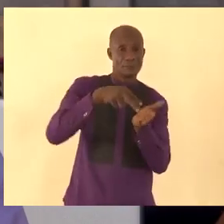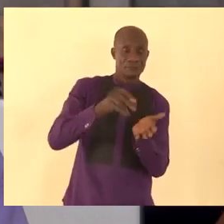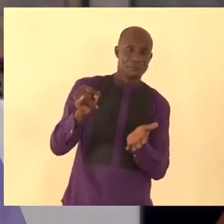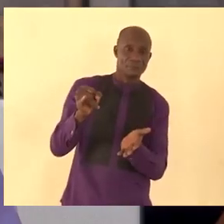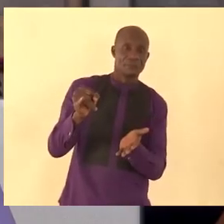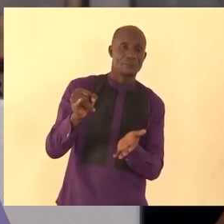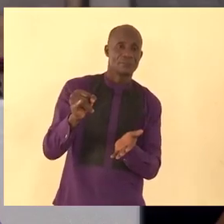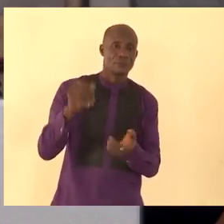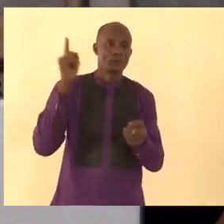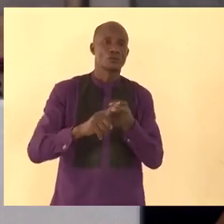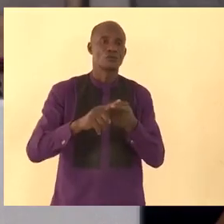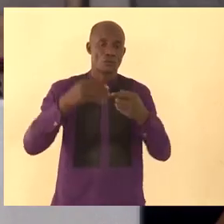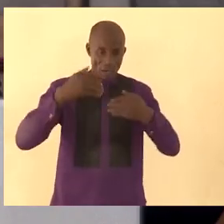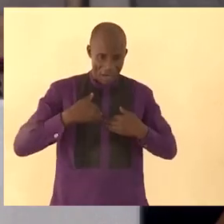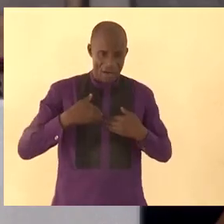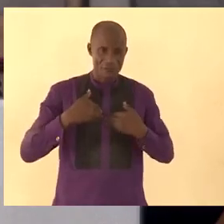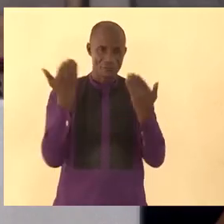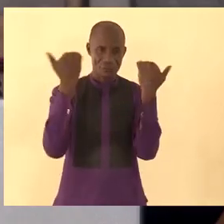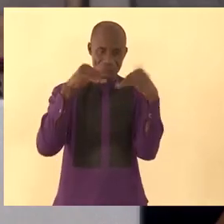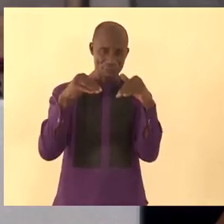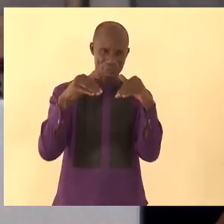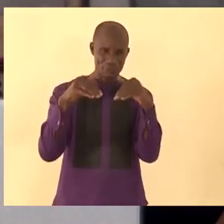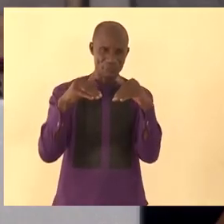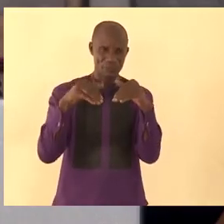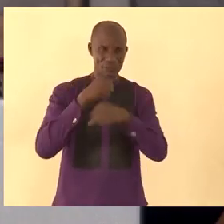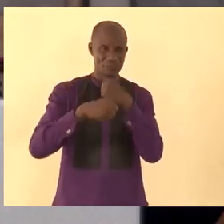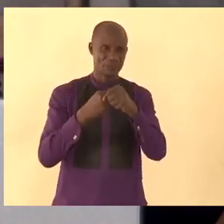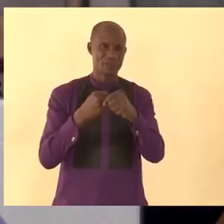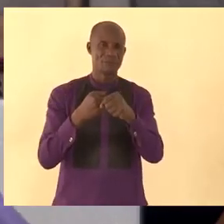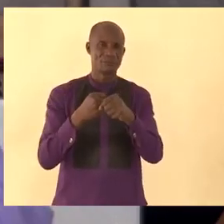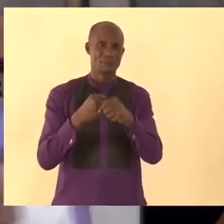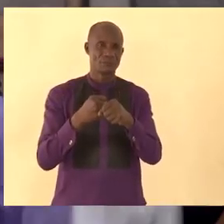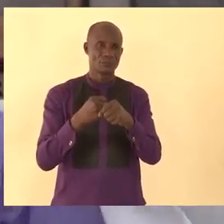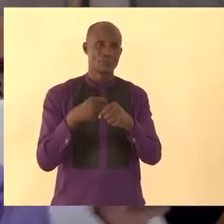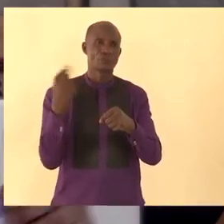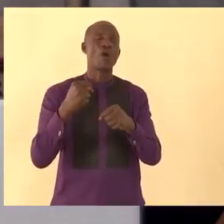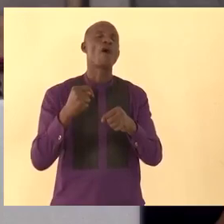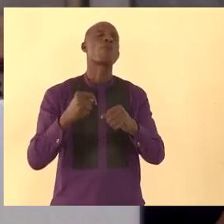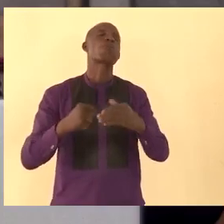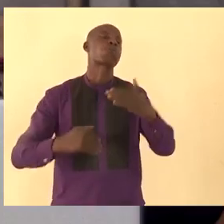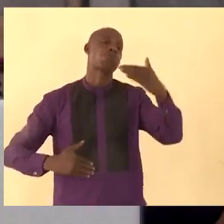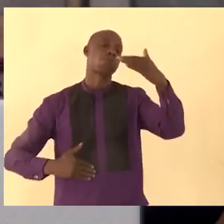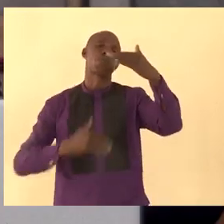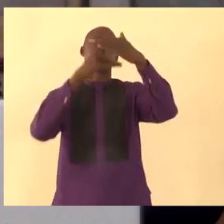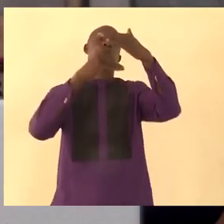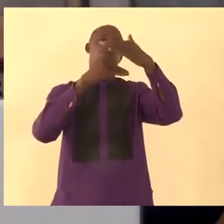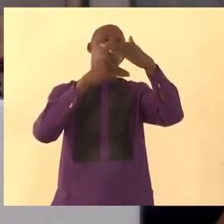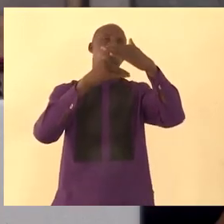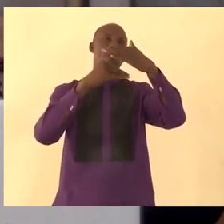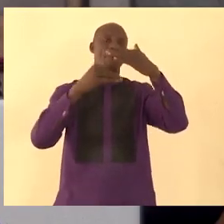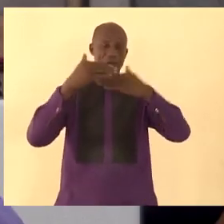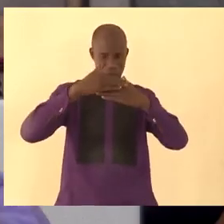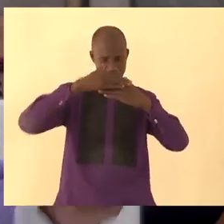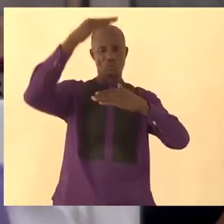meaning to have minimum stress, to have maximum pleasure and minimum